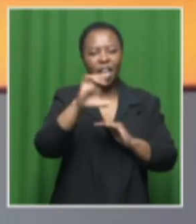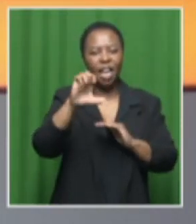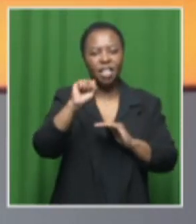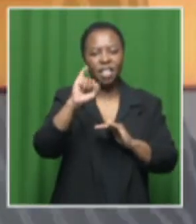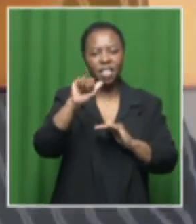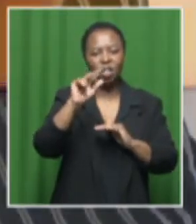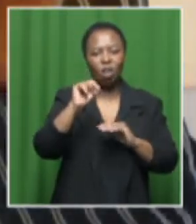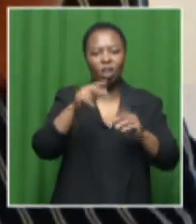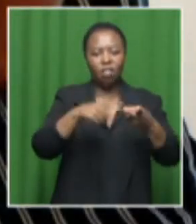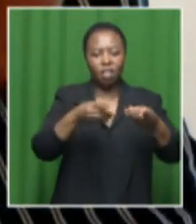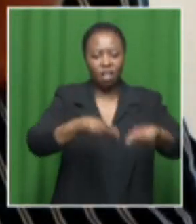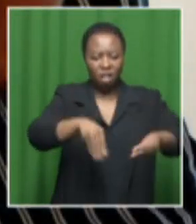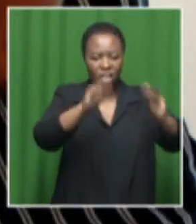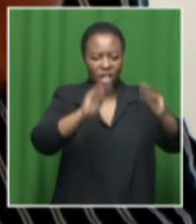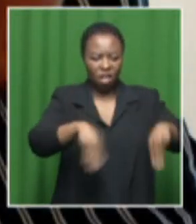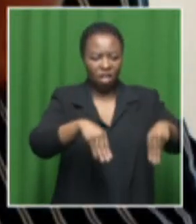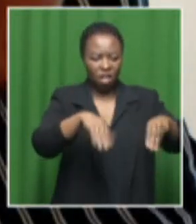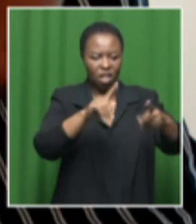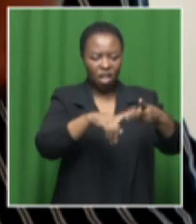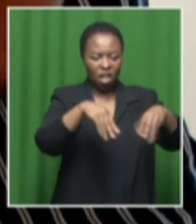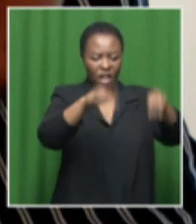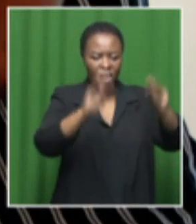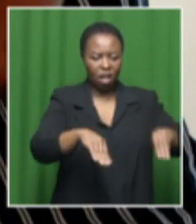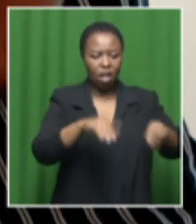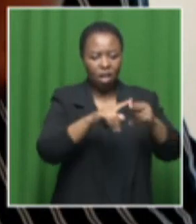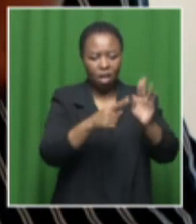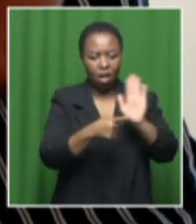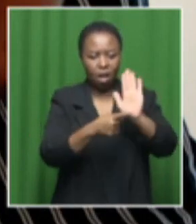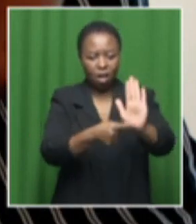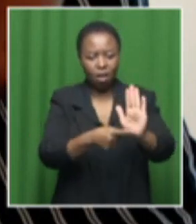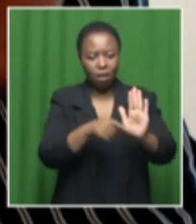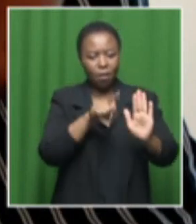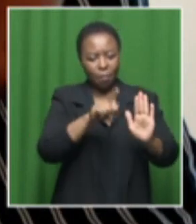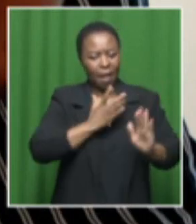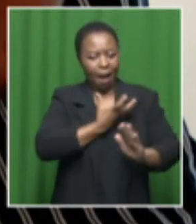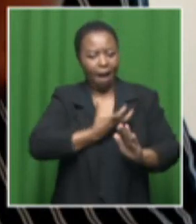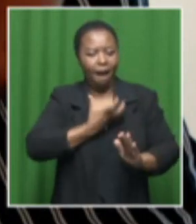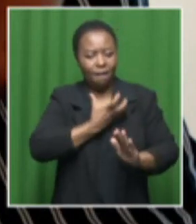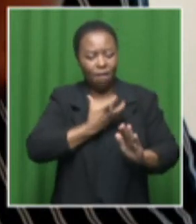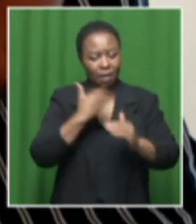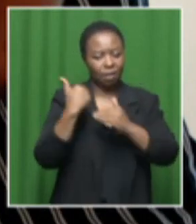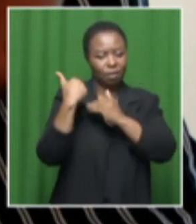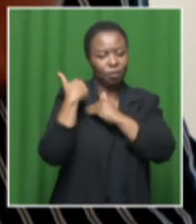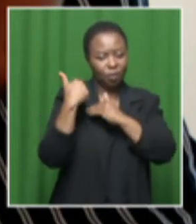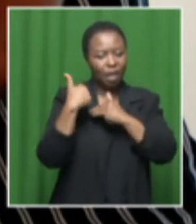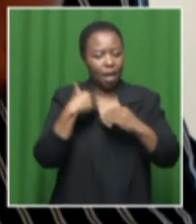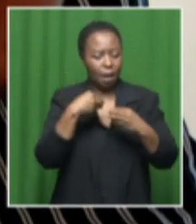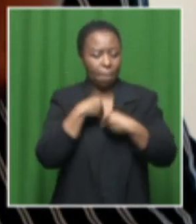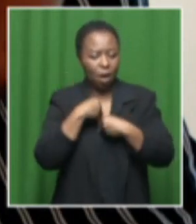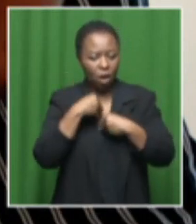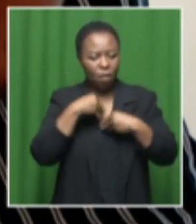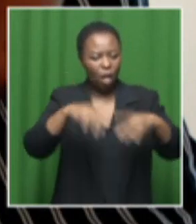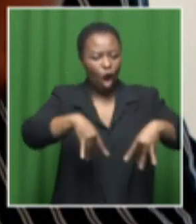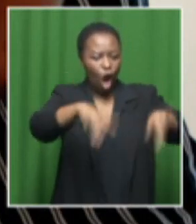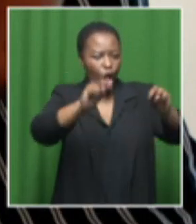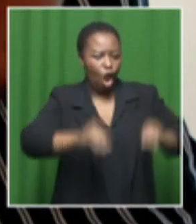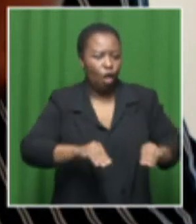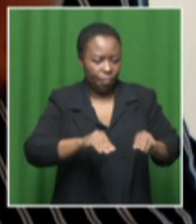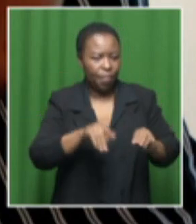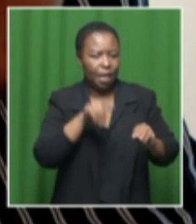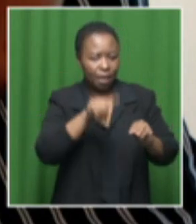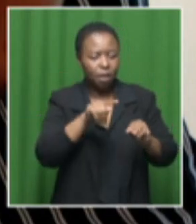comfort offers a profound examination of the notion of comfort, security, and belonging. Hessian cloth, often associated